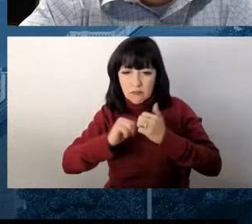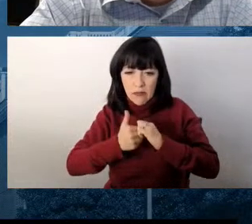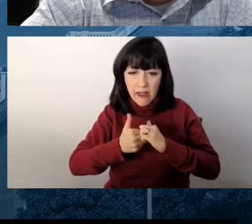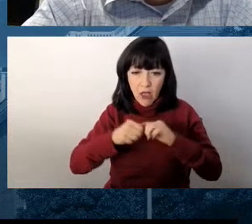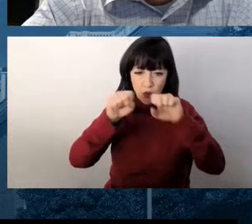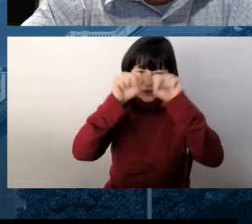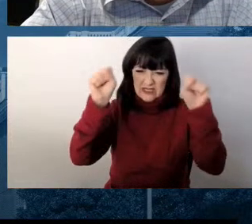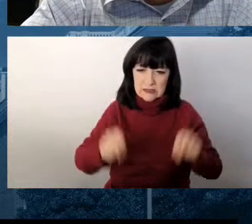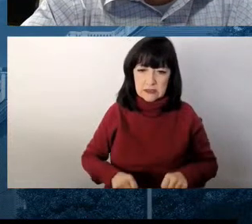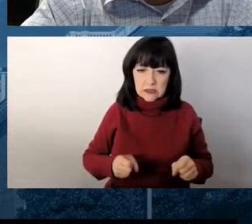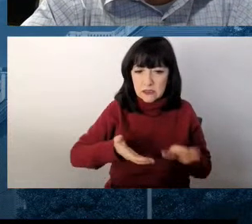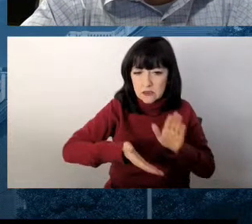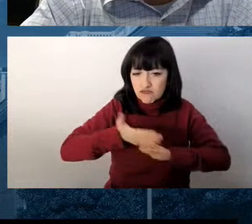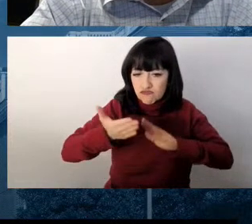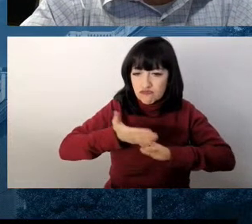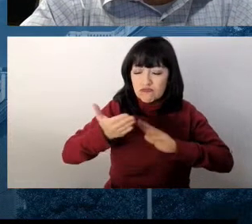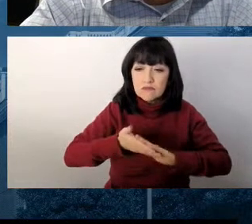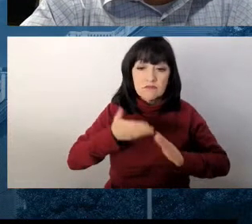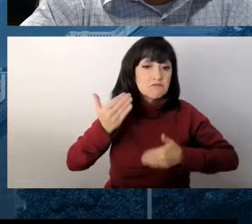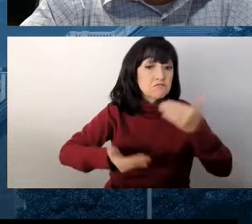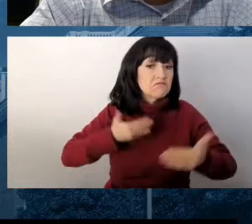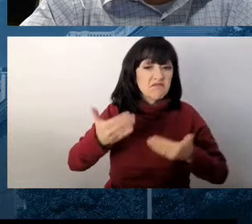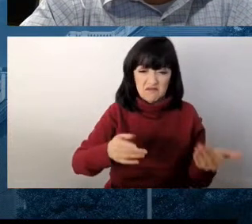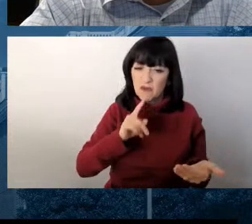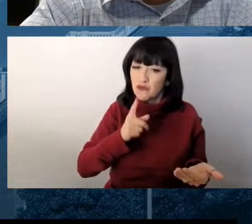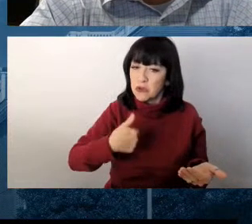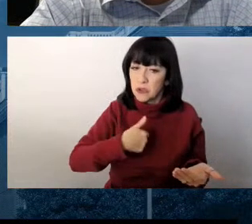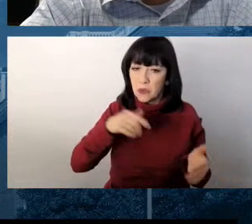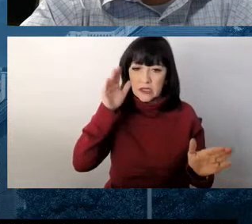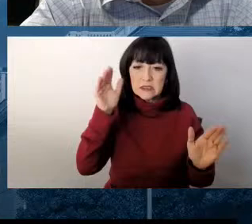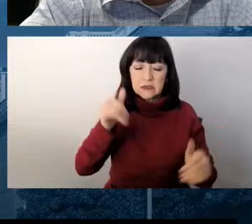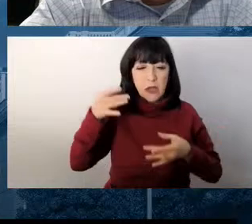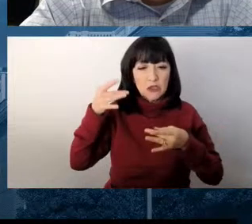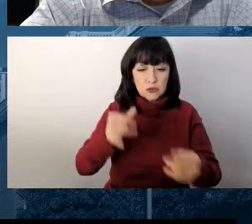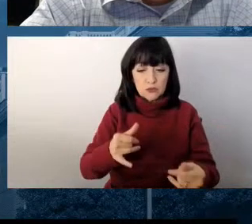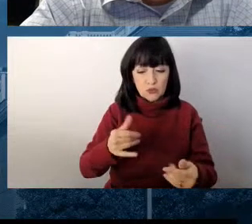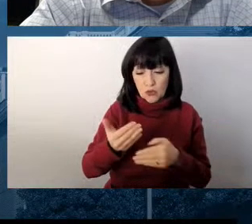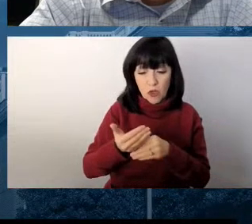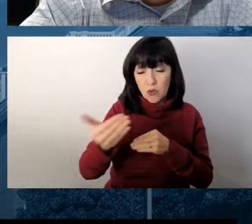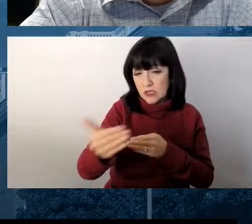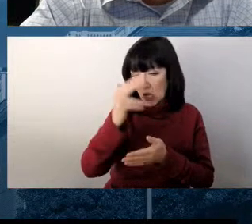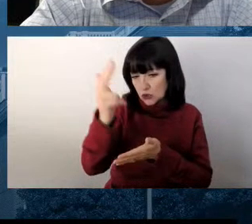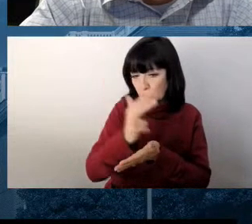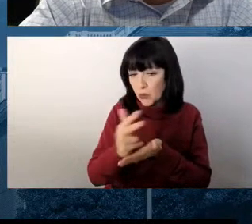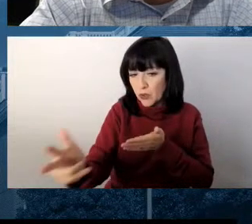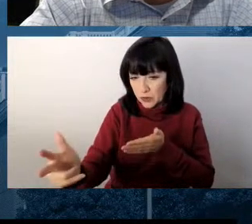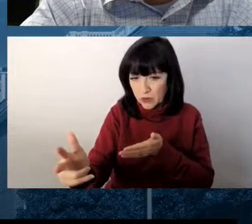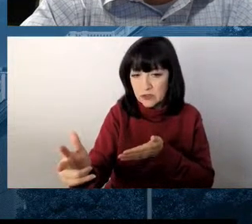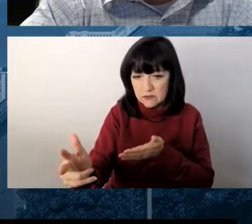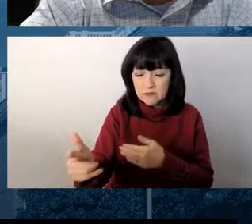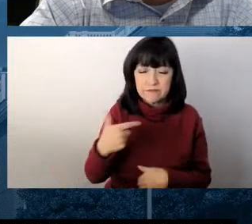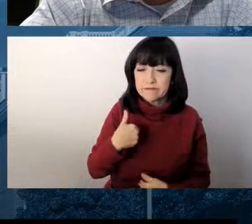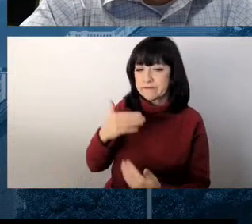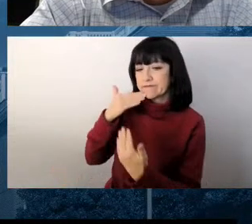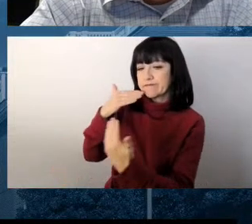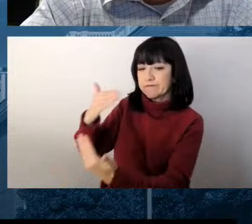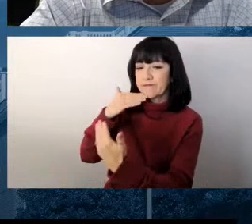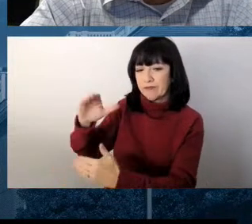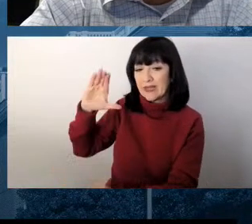very smooth process there over the next 3 weeks. I can't thank our partners at the CDC and